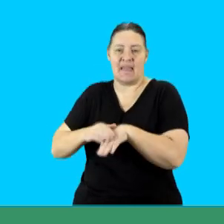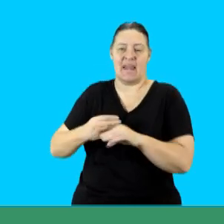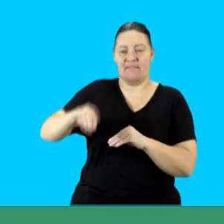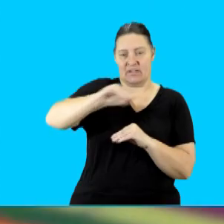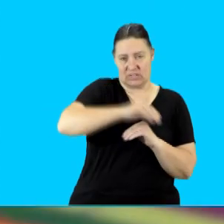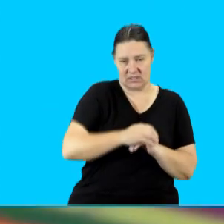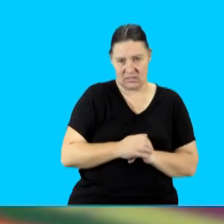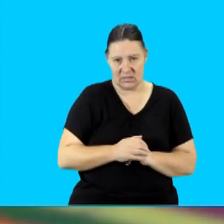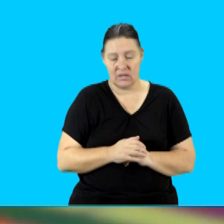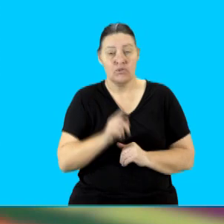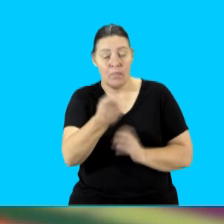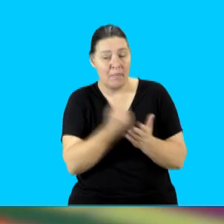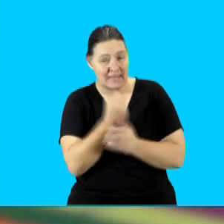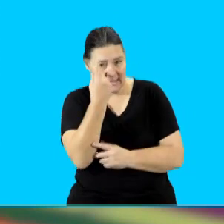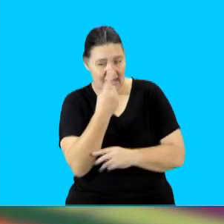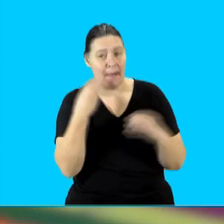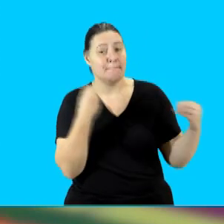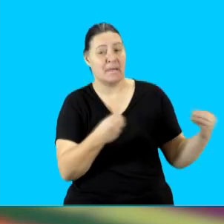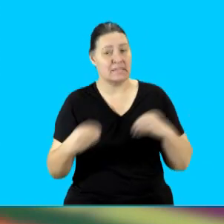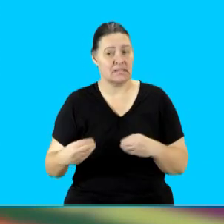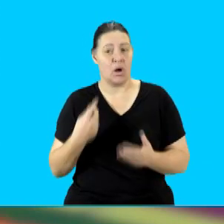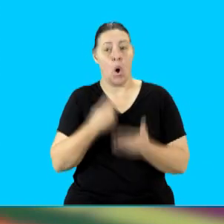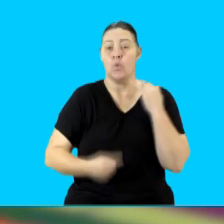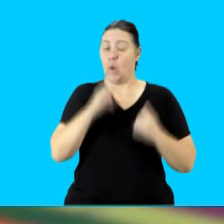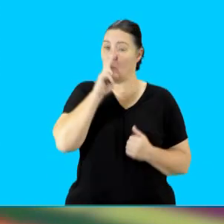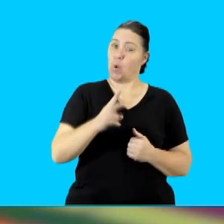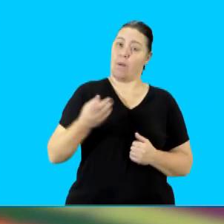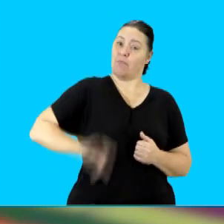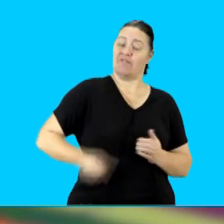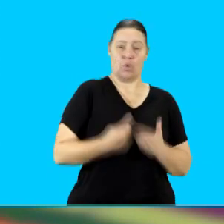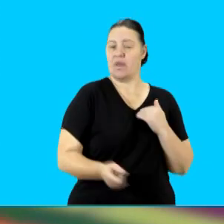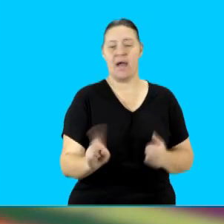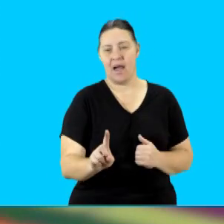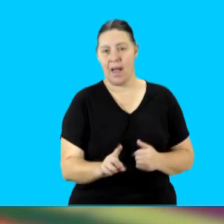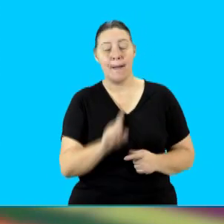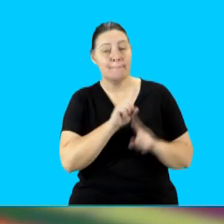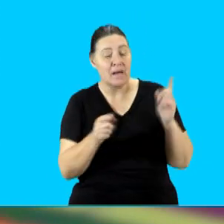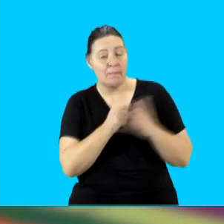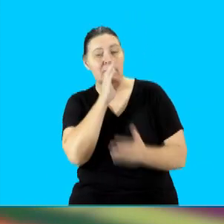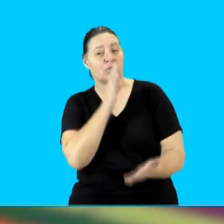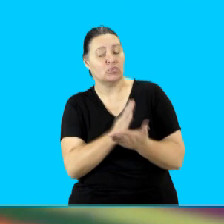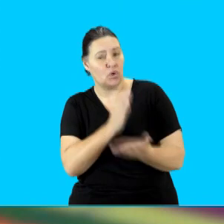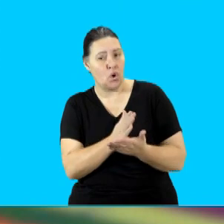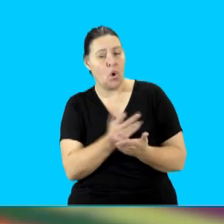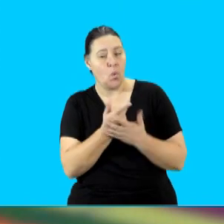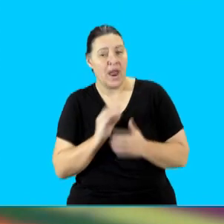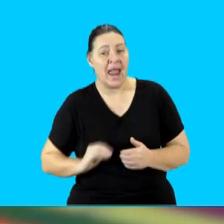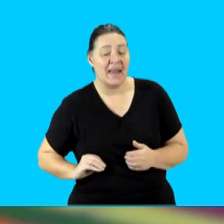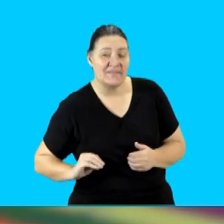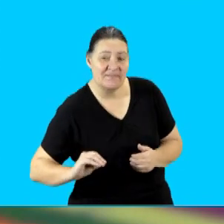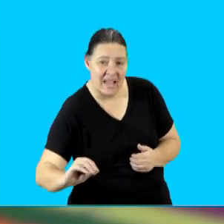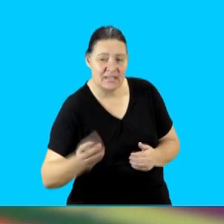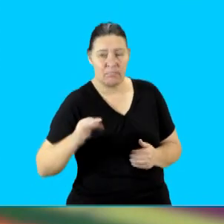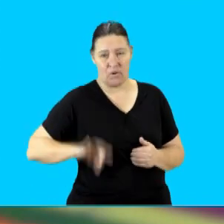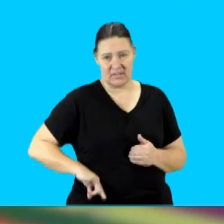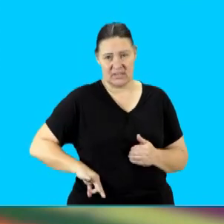So what you need to understand, learners, is that as a business, we are not only looking at profit, but we also need to make sure that we invest that